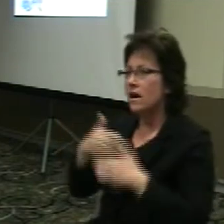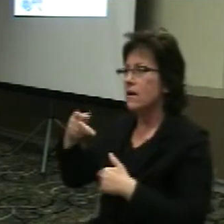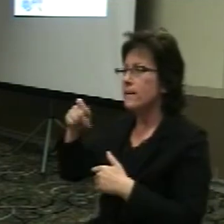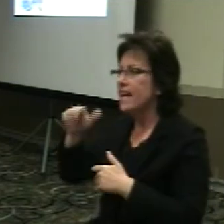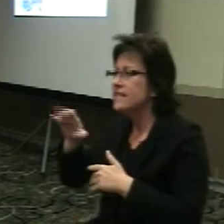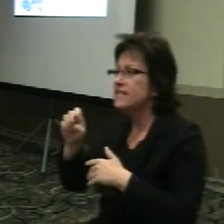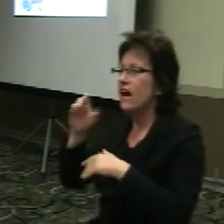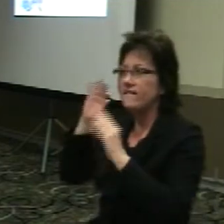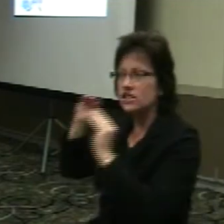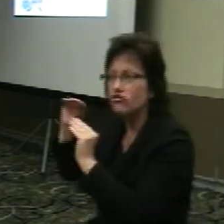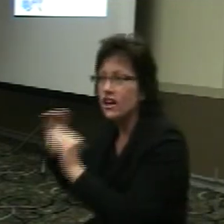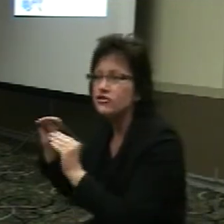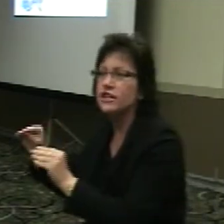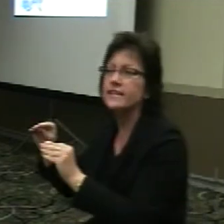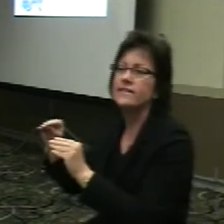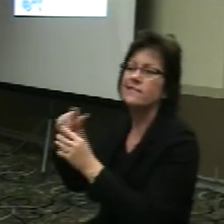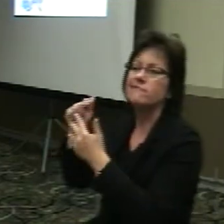instruction,